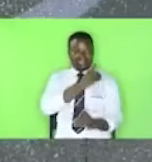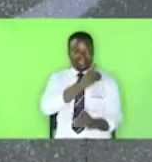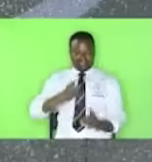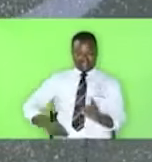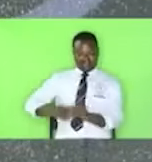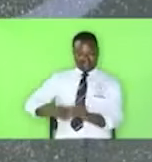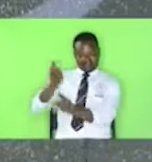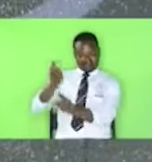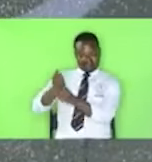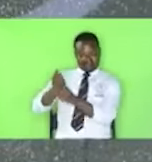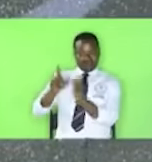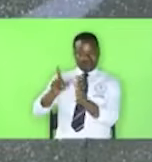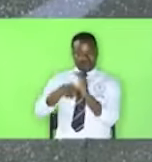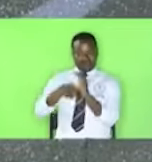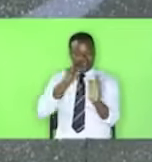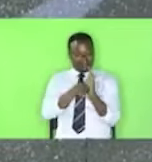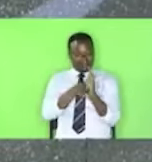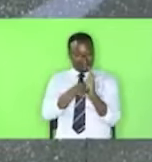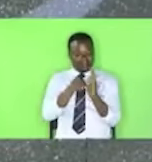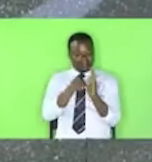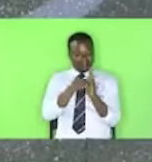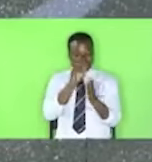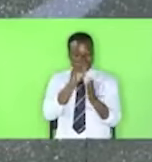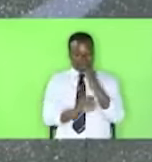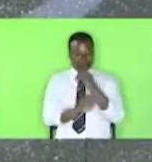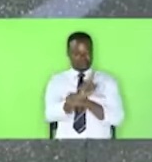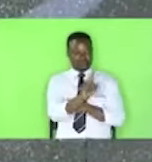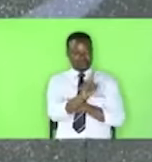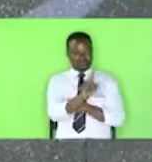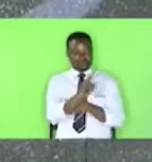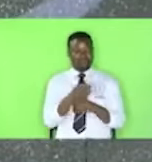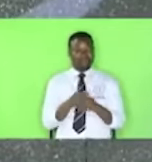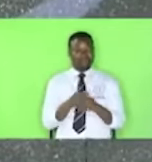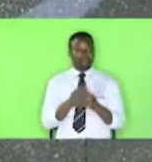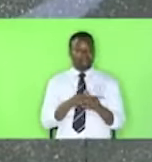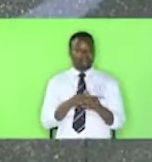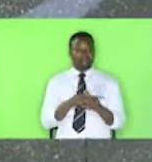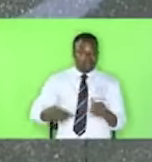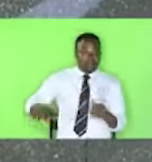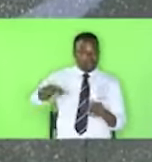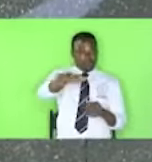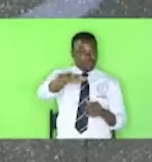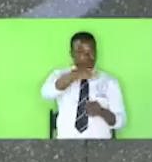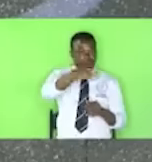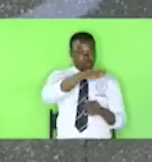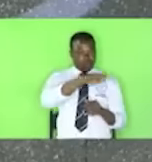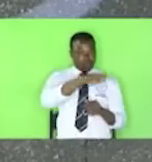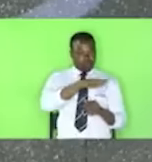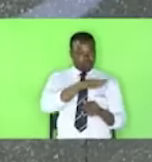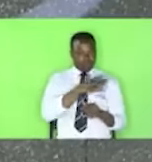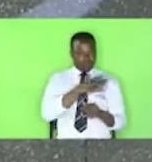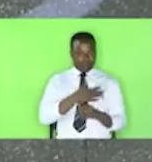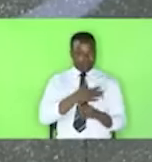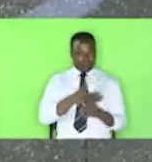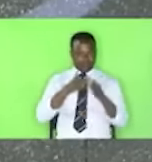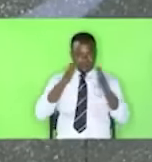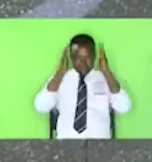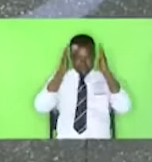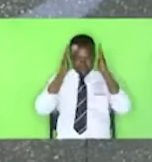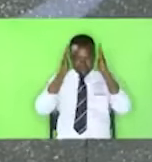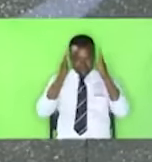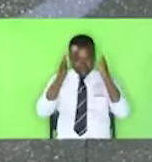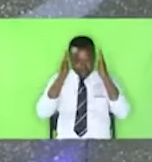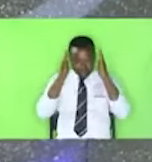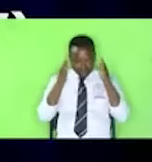to Matthew chapter 1. And I want all of us to carefully follow the